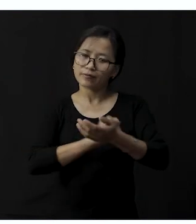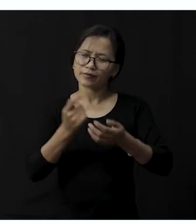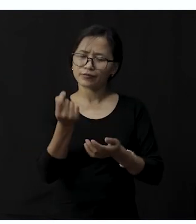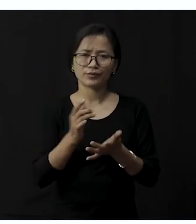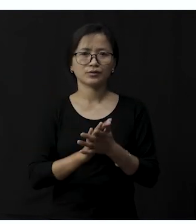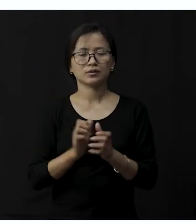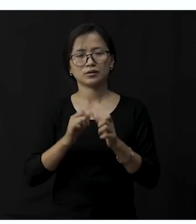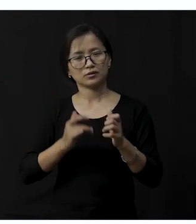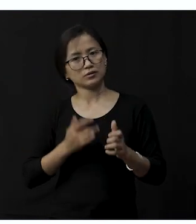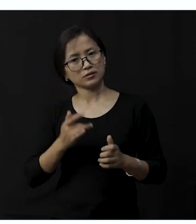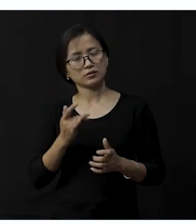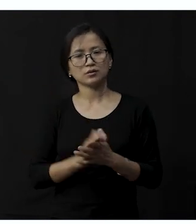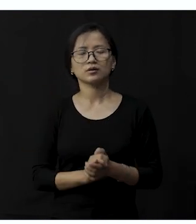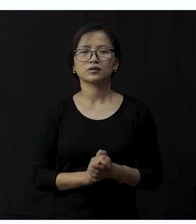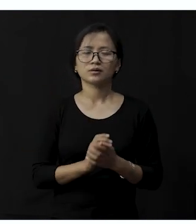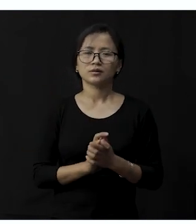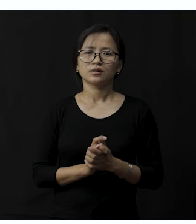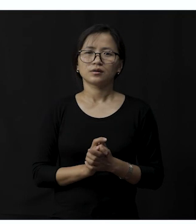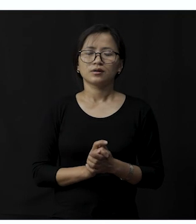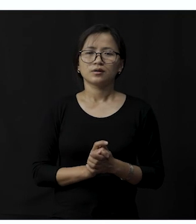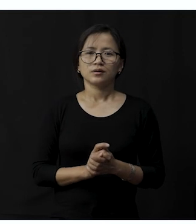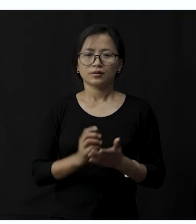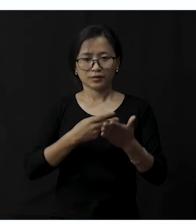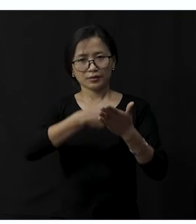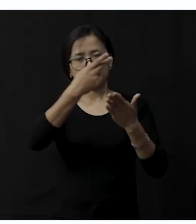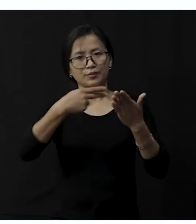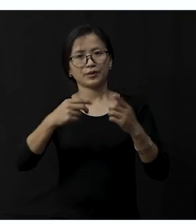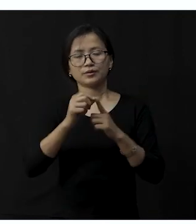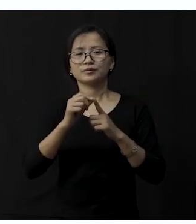written a few adjectives for this teddy bear, and